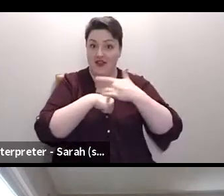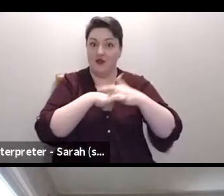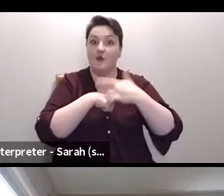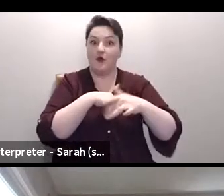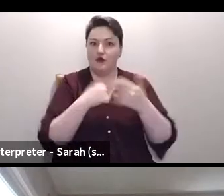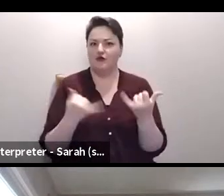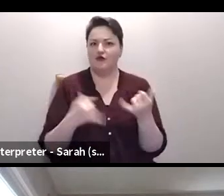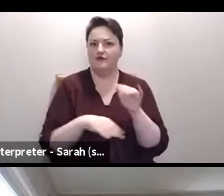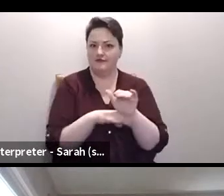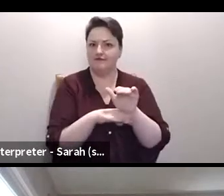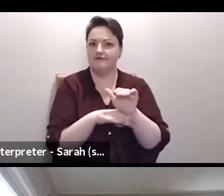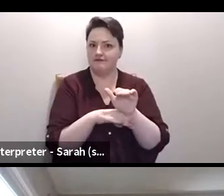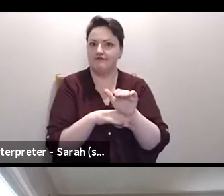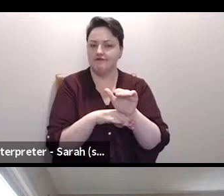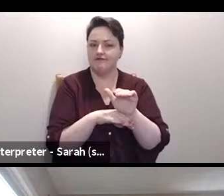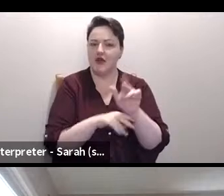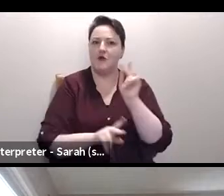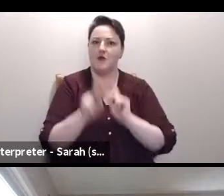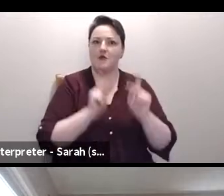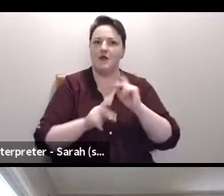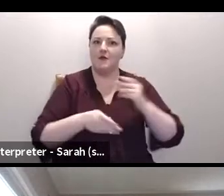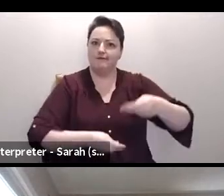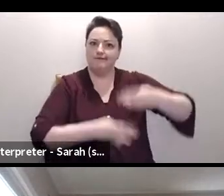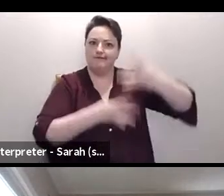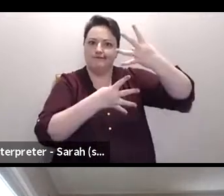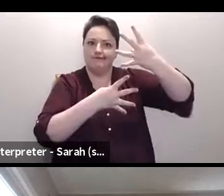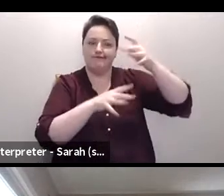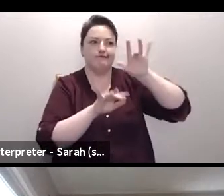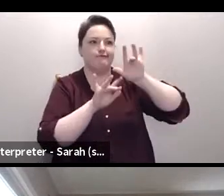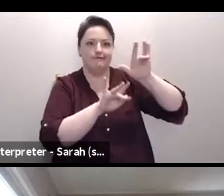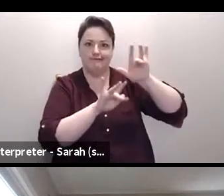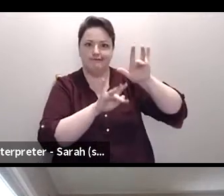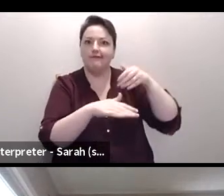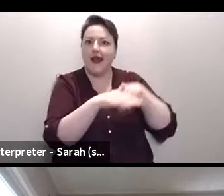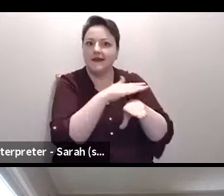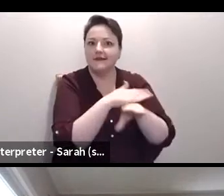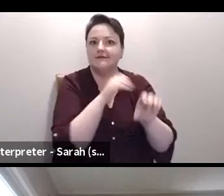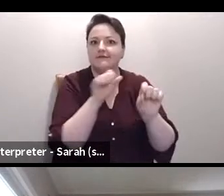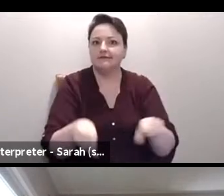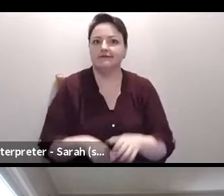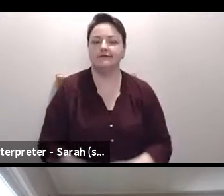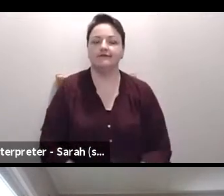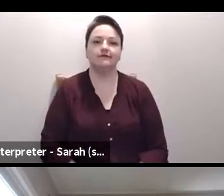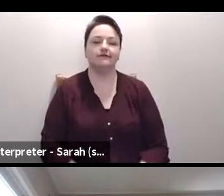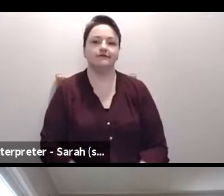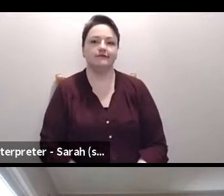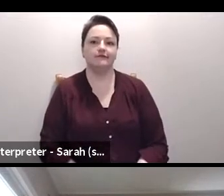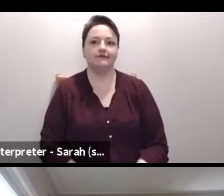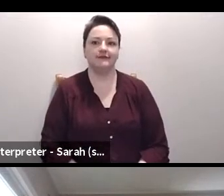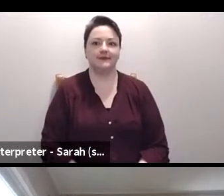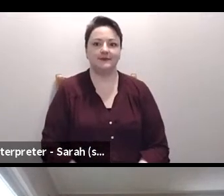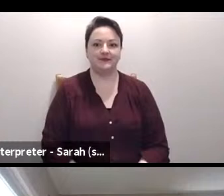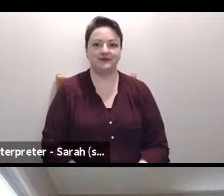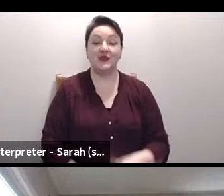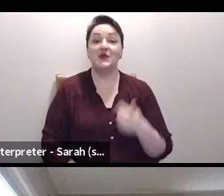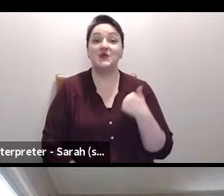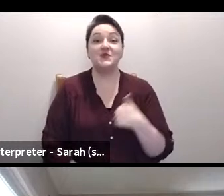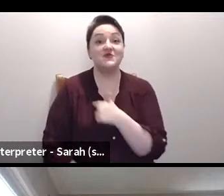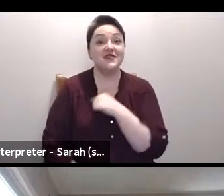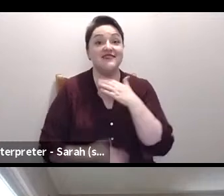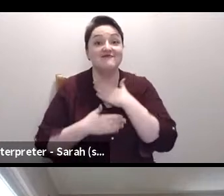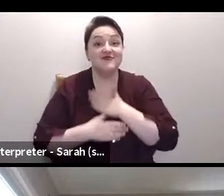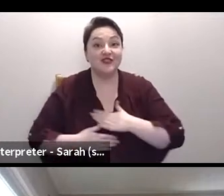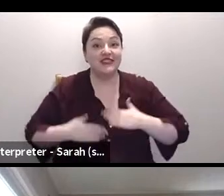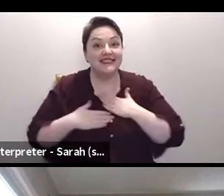can access them and make those available to them. We appreciate